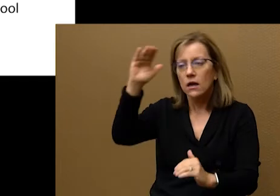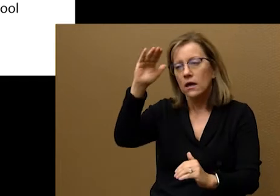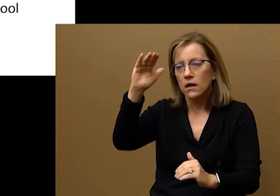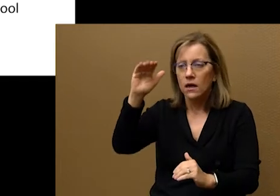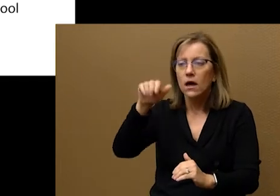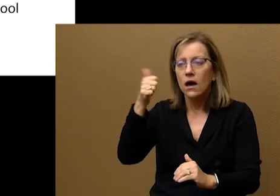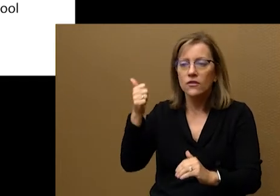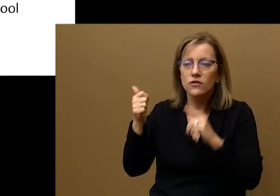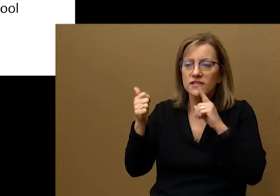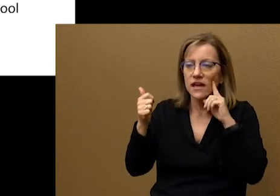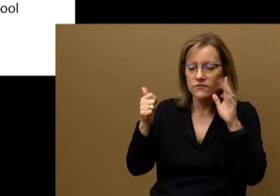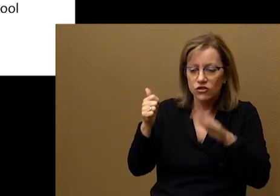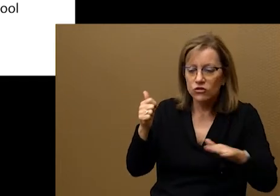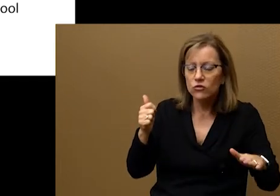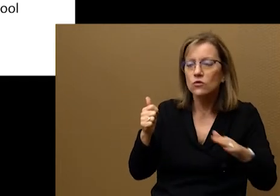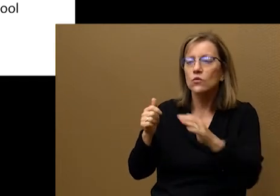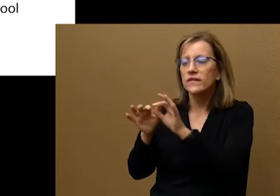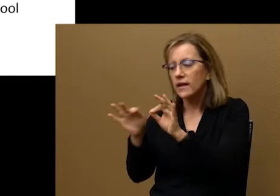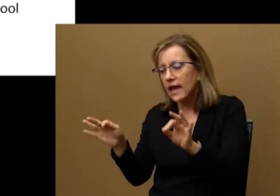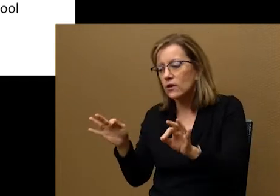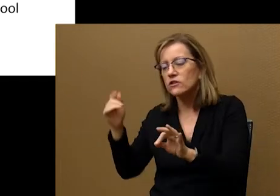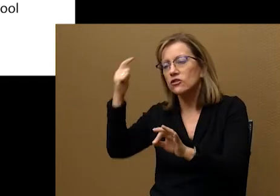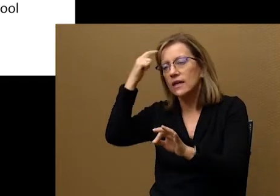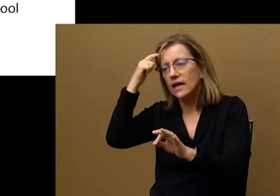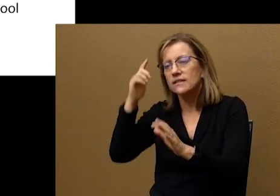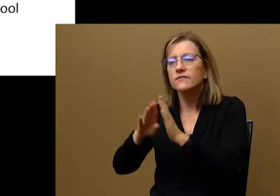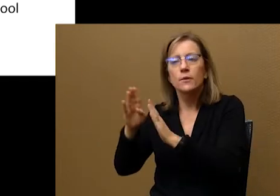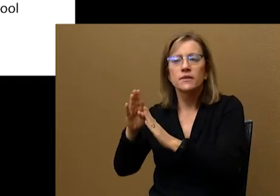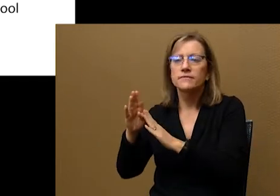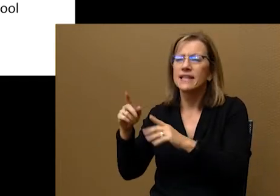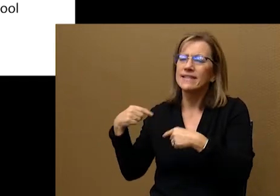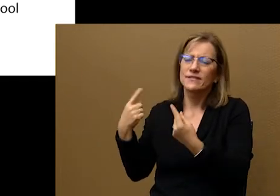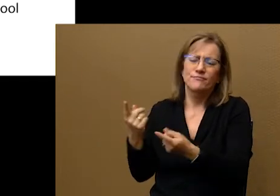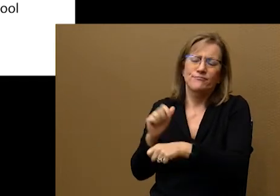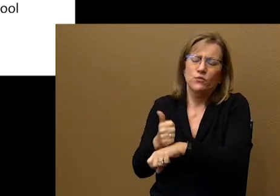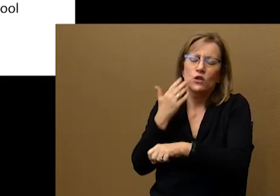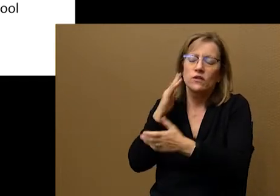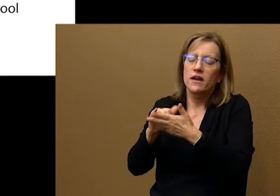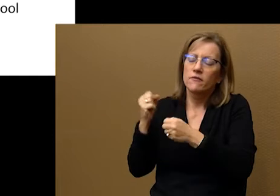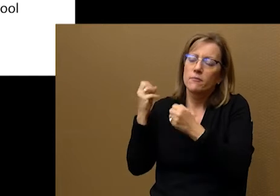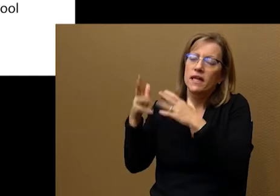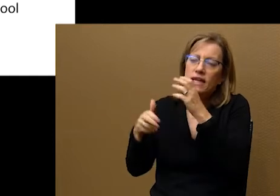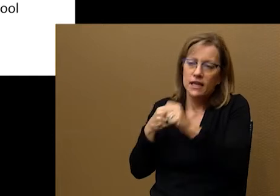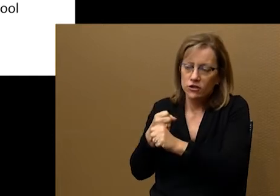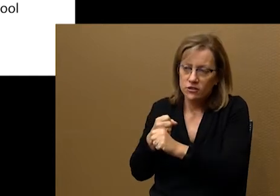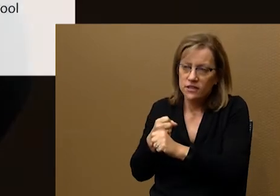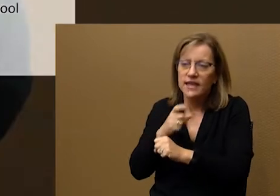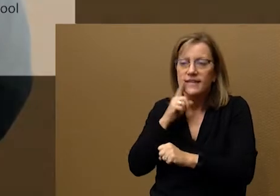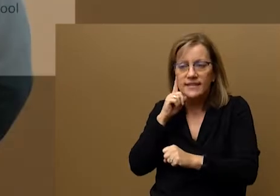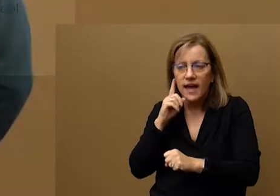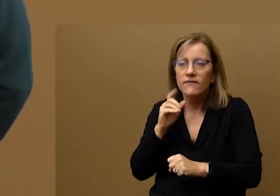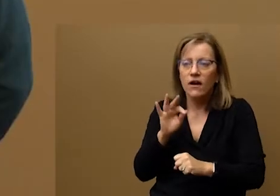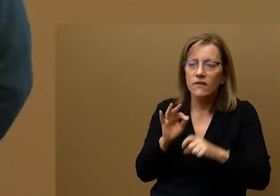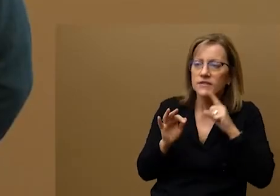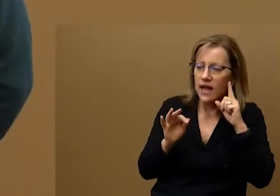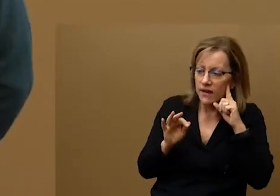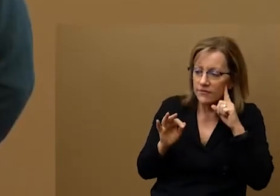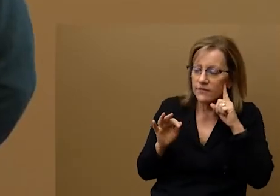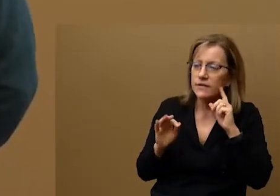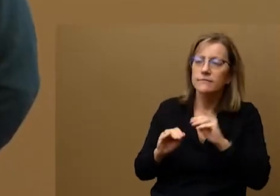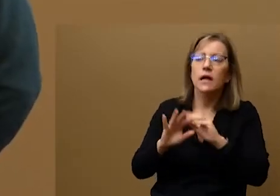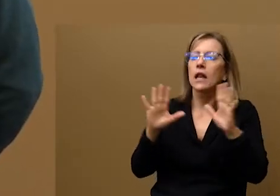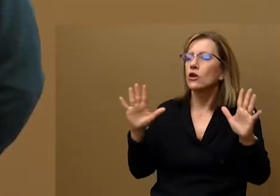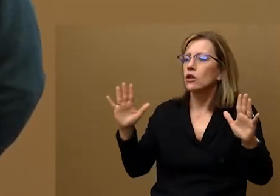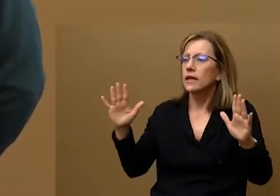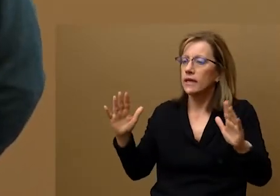children in language and cognitive development. That finding has been around for years. Deaf children, native users of sign language,